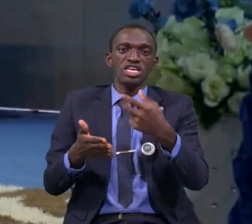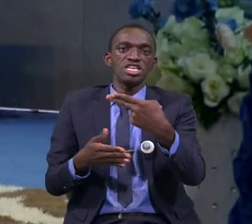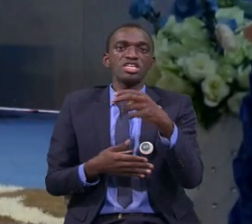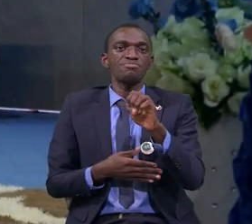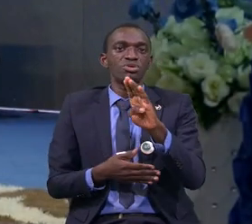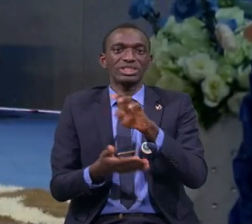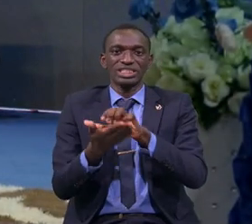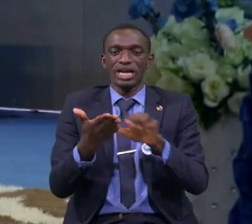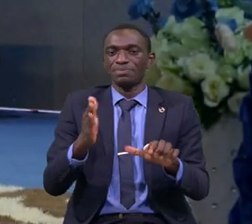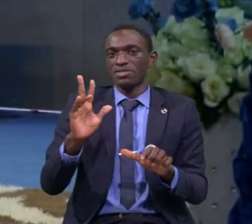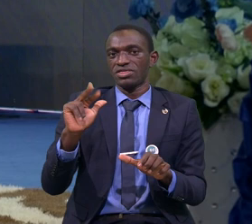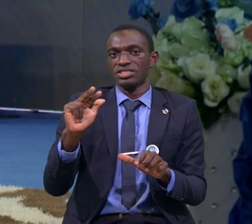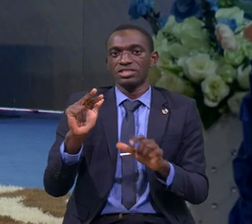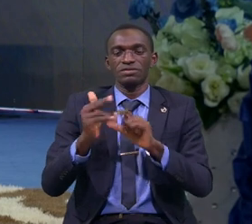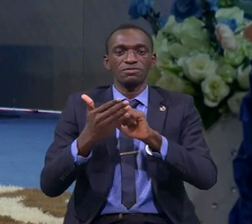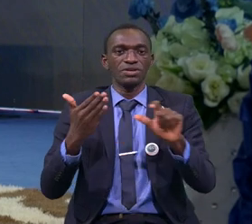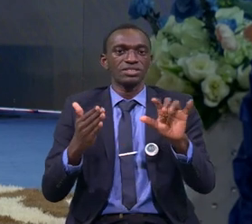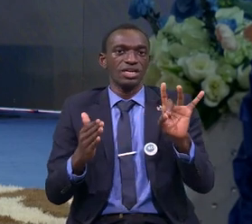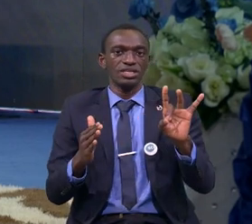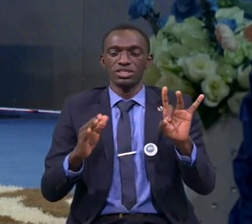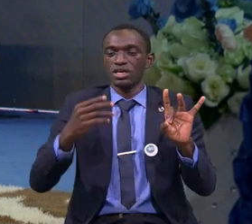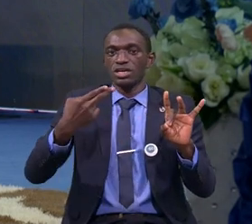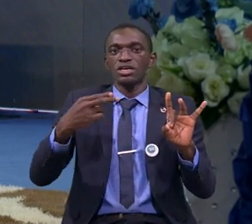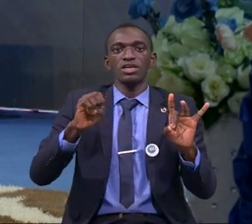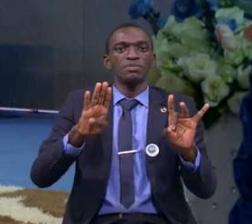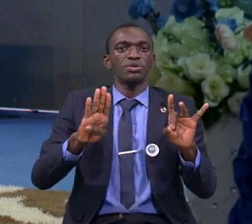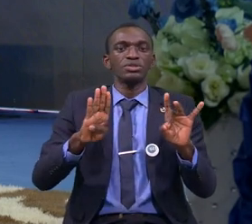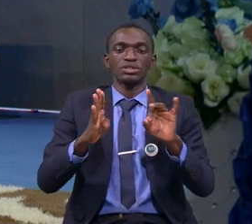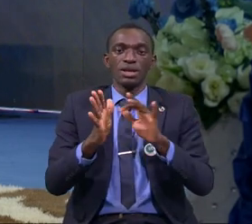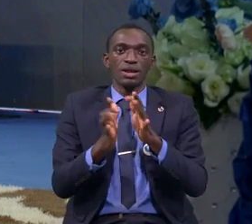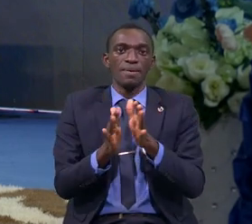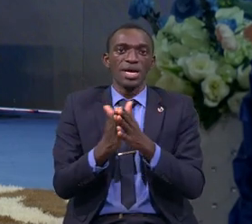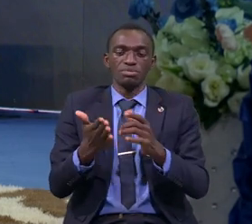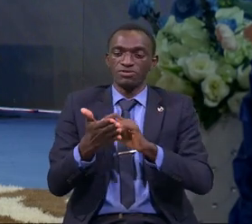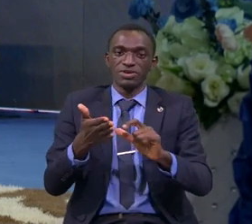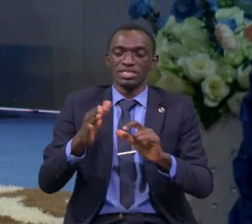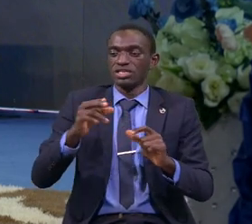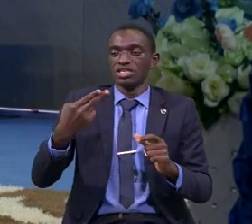8. Tells us, Hebrews chapter 13